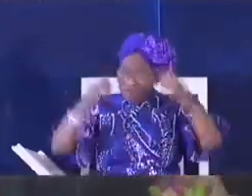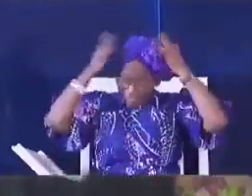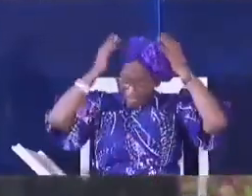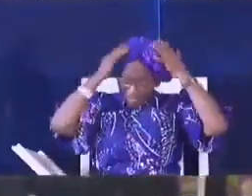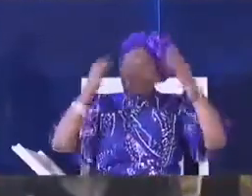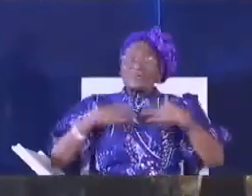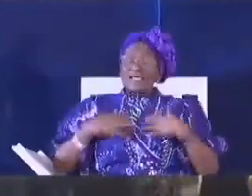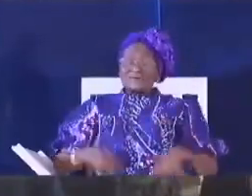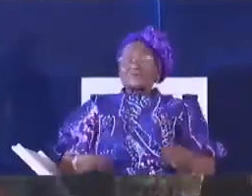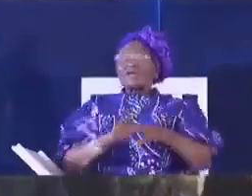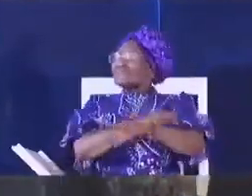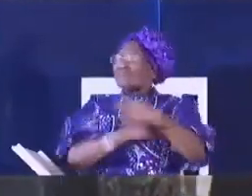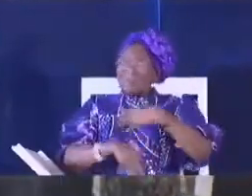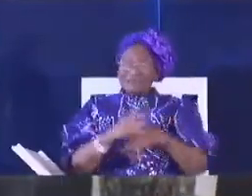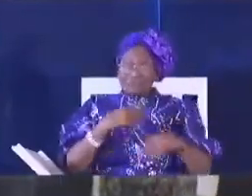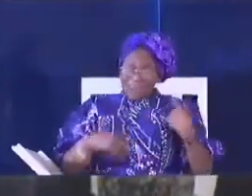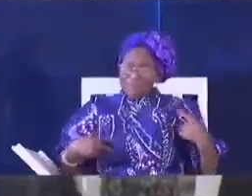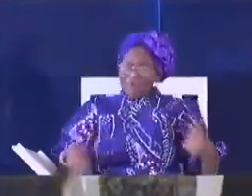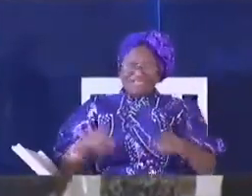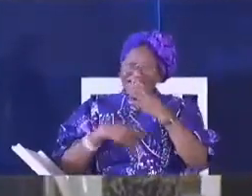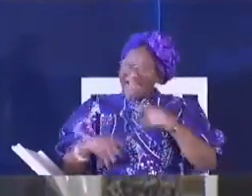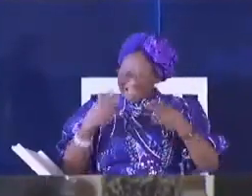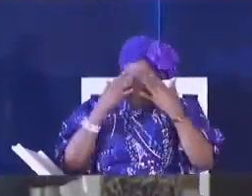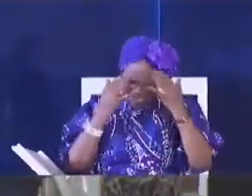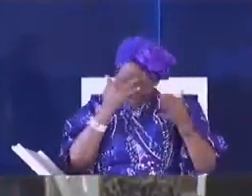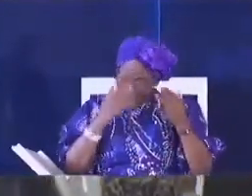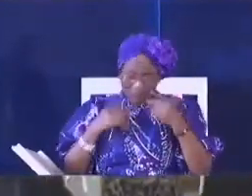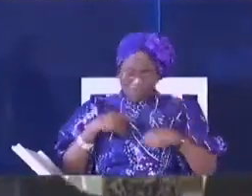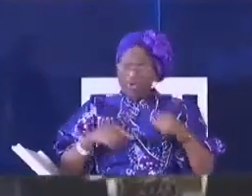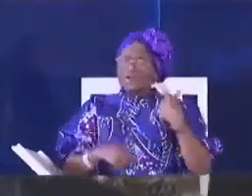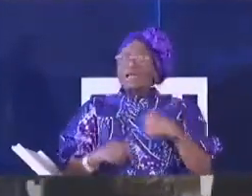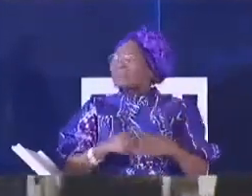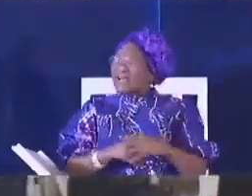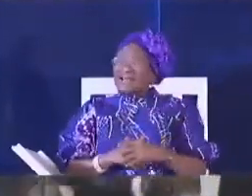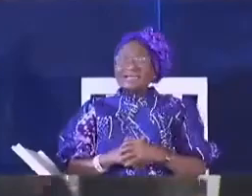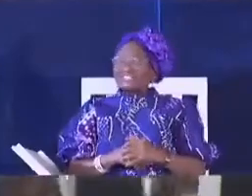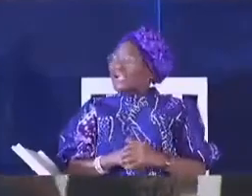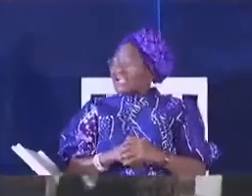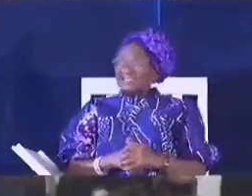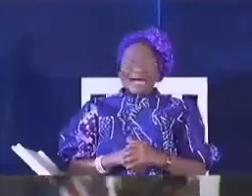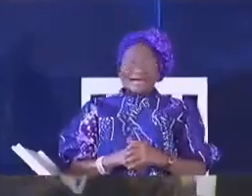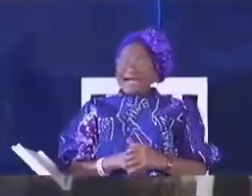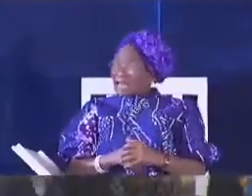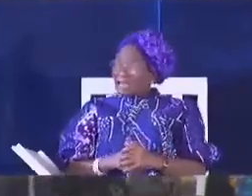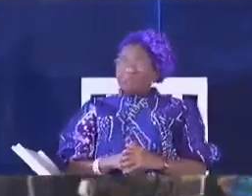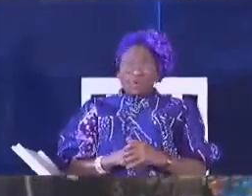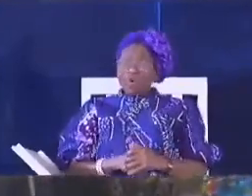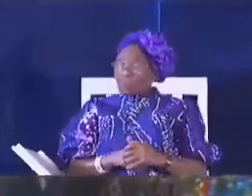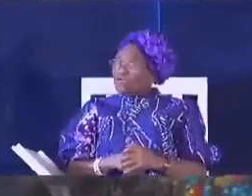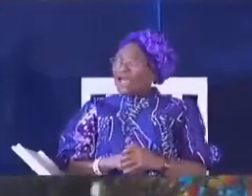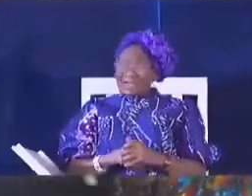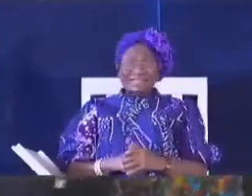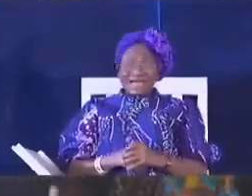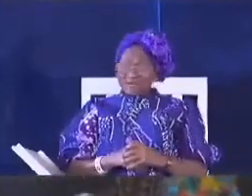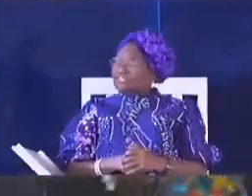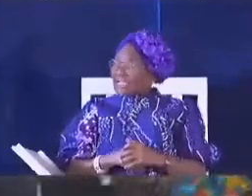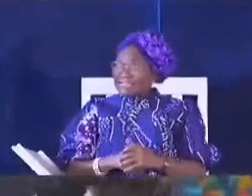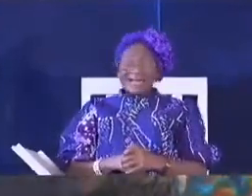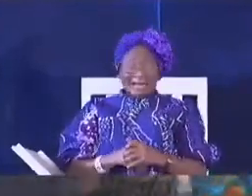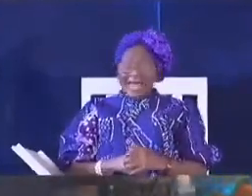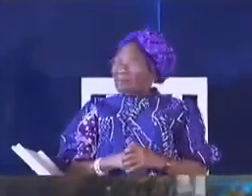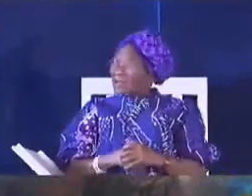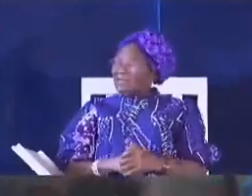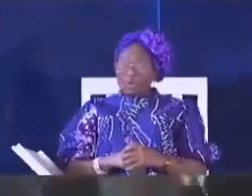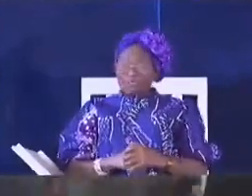lost, every fire in me that had gone low, come back to life. I command you in the mighty name of